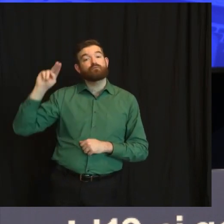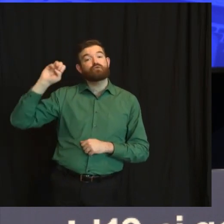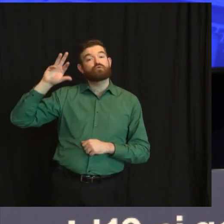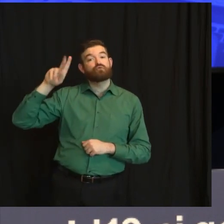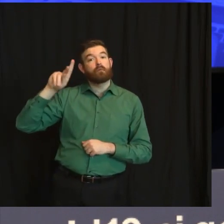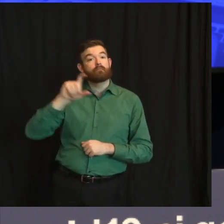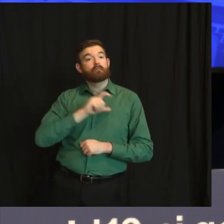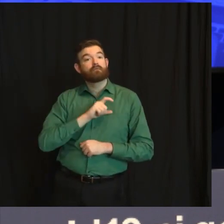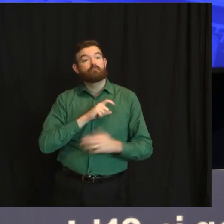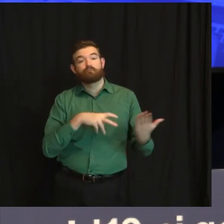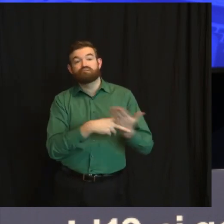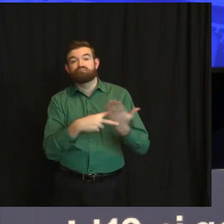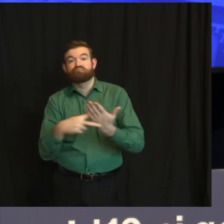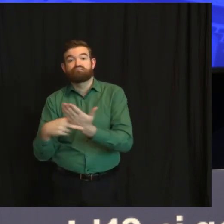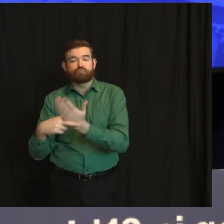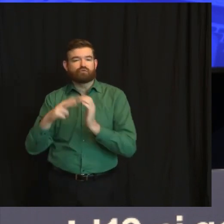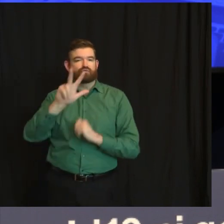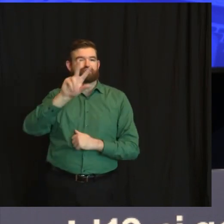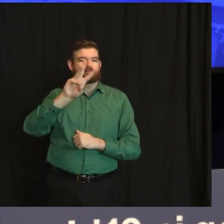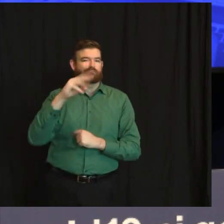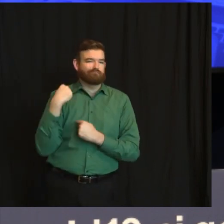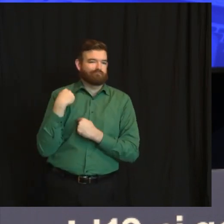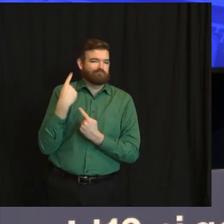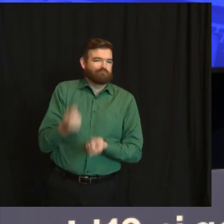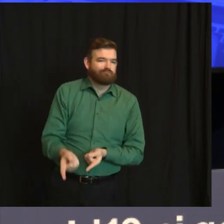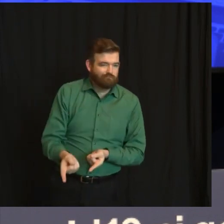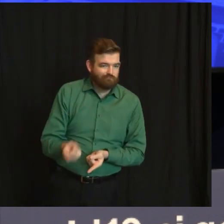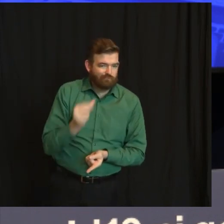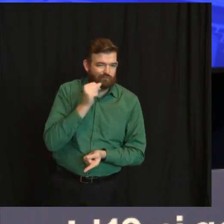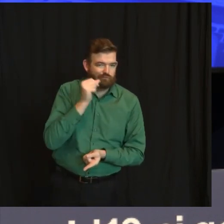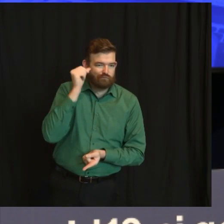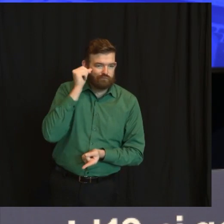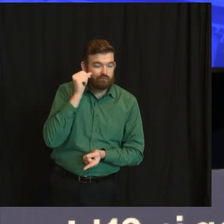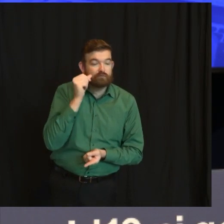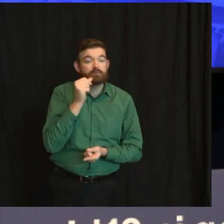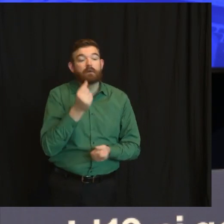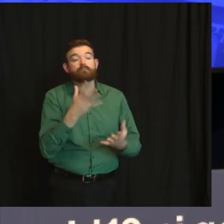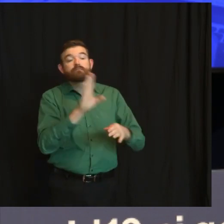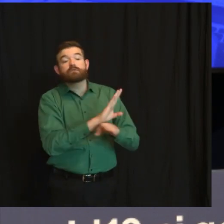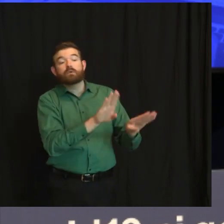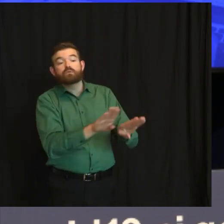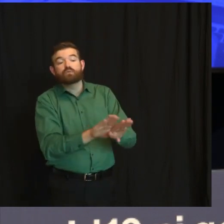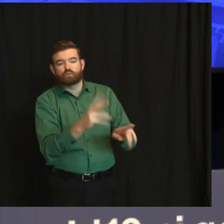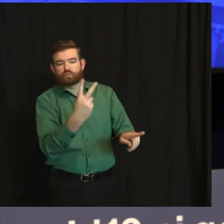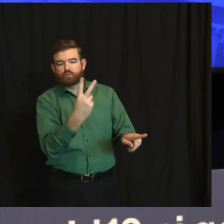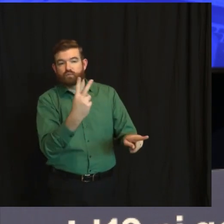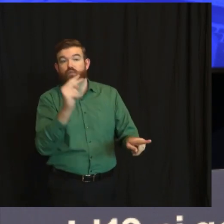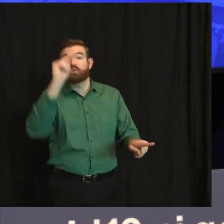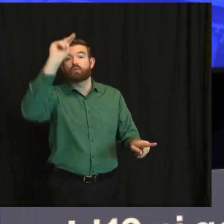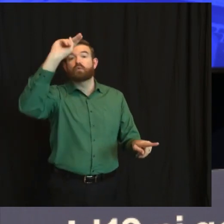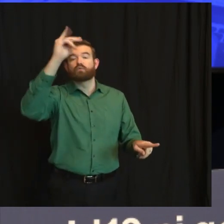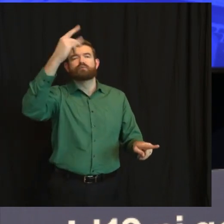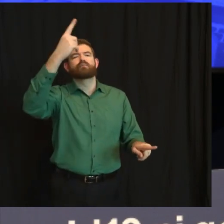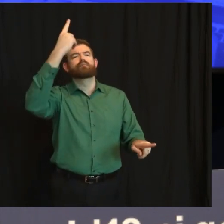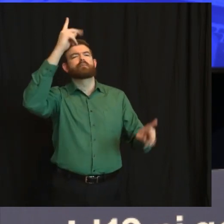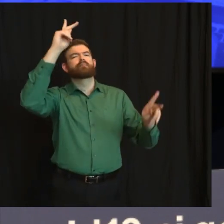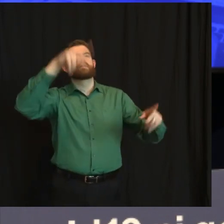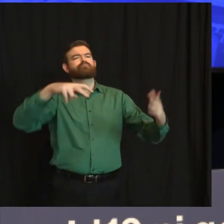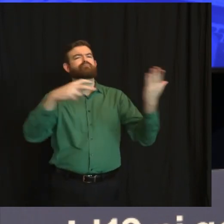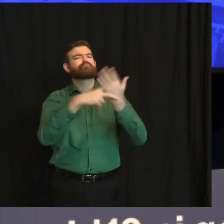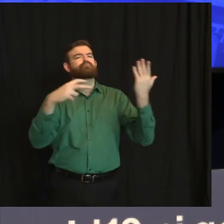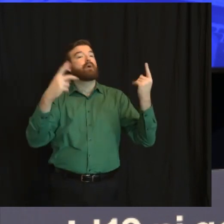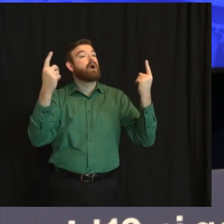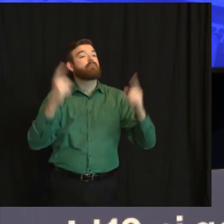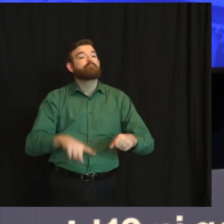36 EO violations and closed 2 businesses. In Hackettstown, a subject was cited for driving around a police barricade into